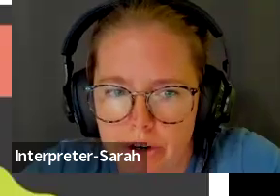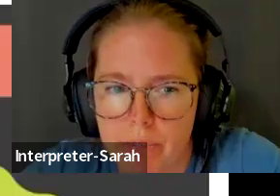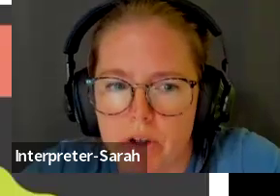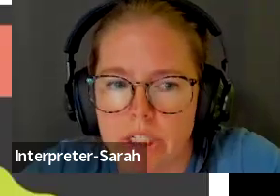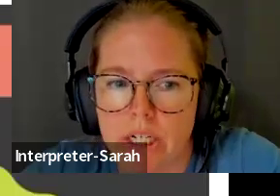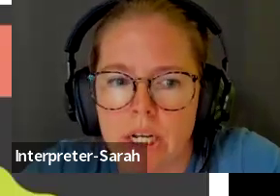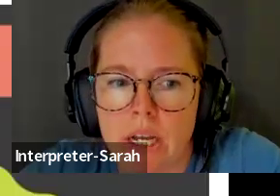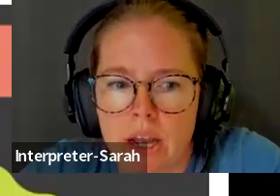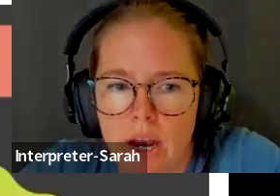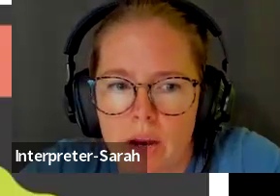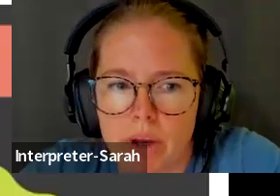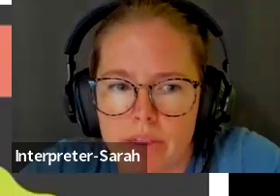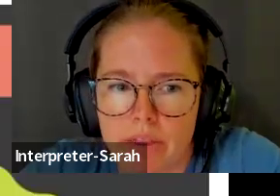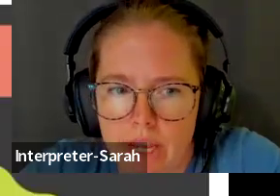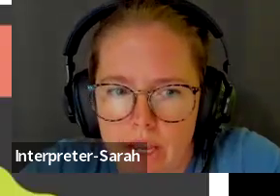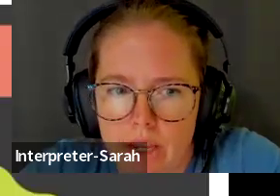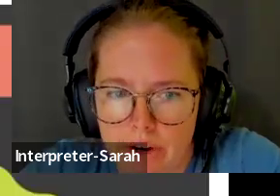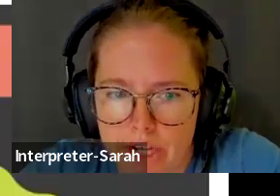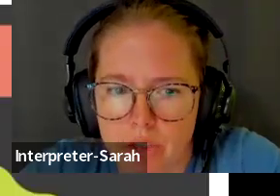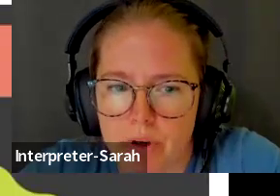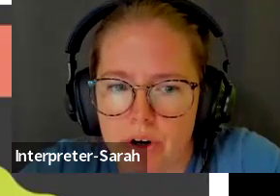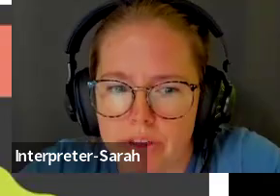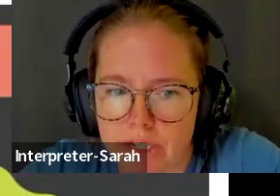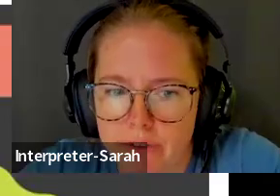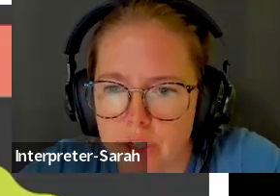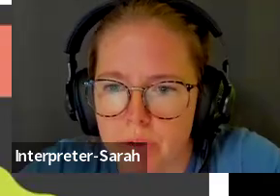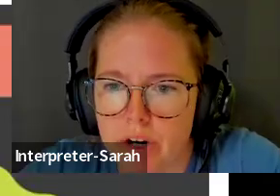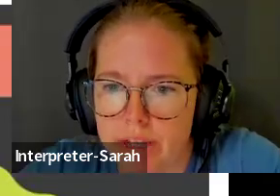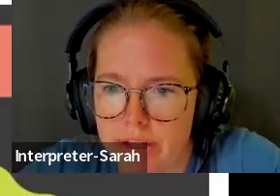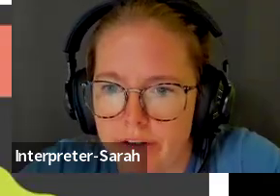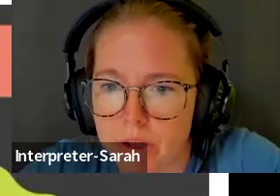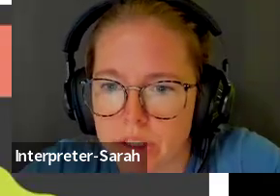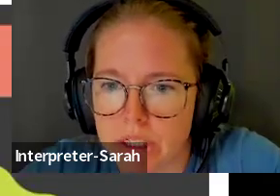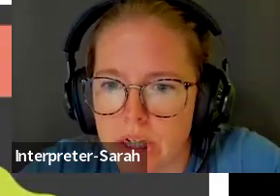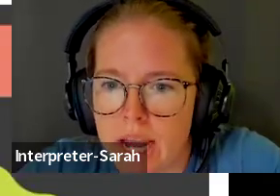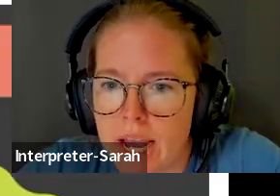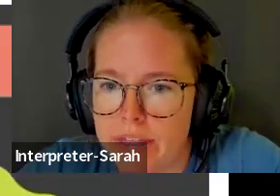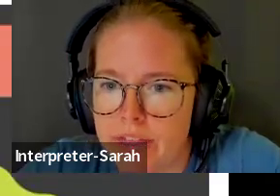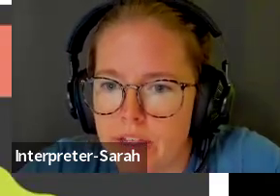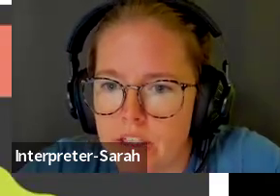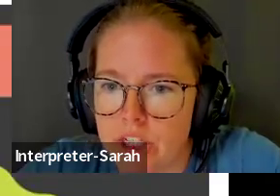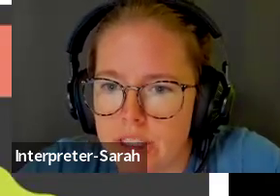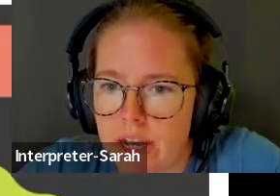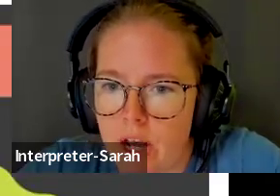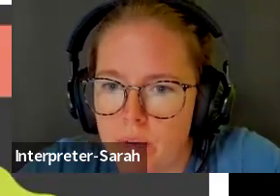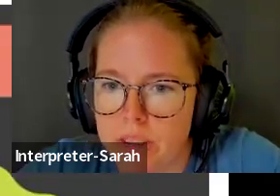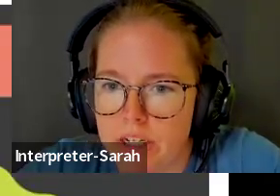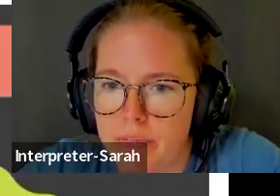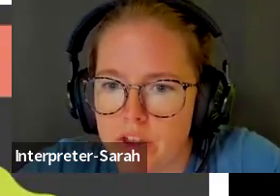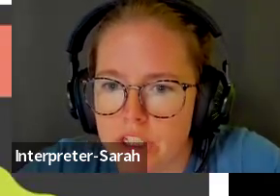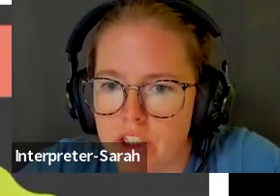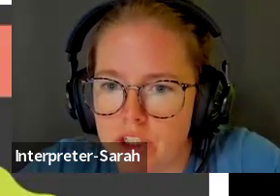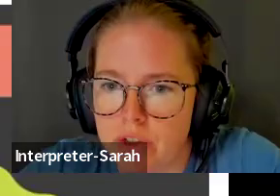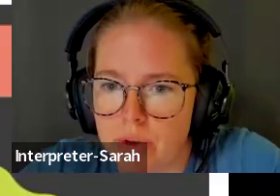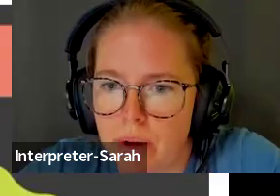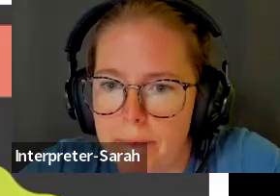You'll see a hearing person, the hearing interpreter, the deaf interpreter, and the deaf person. And this just helps the